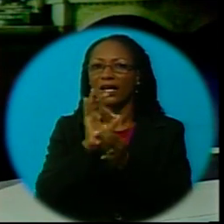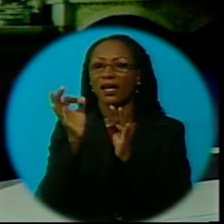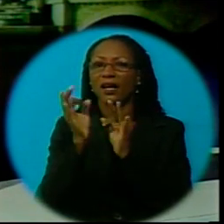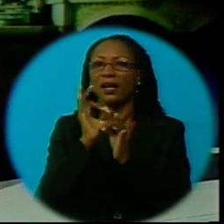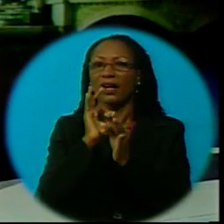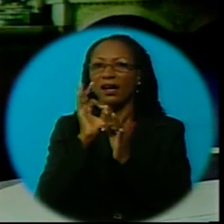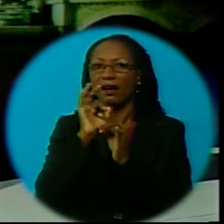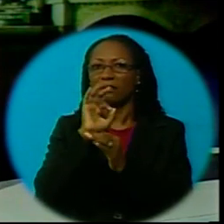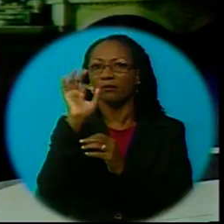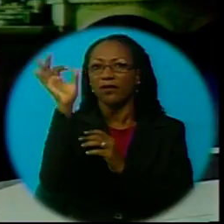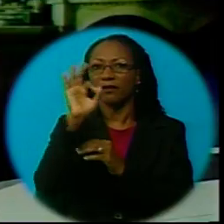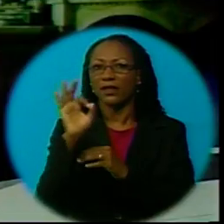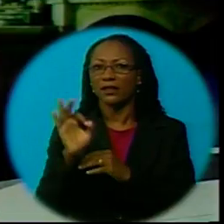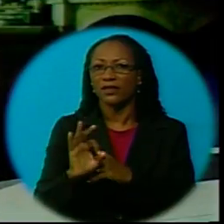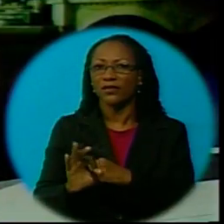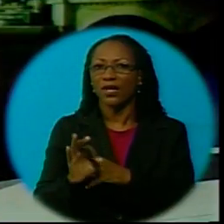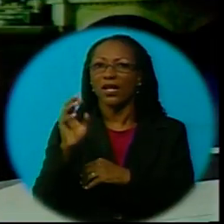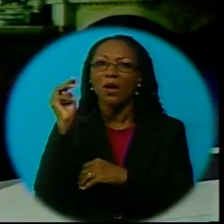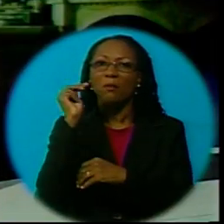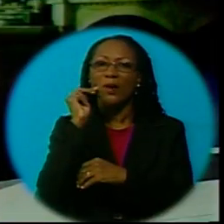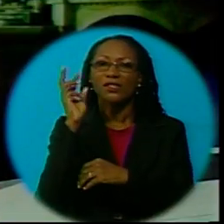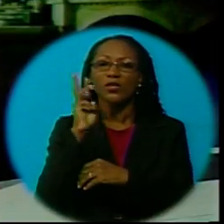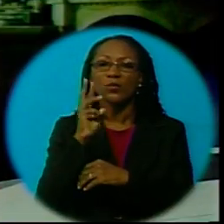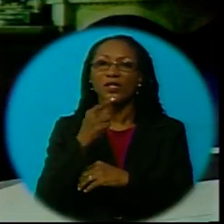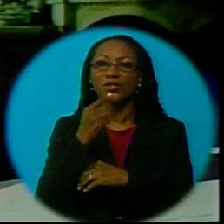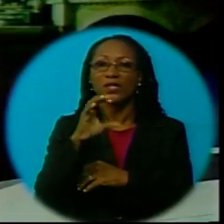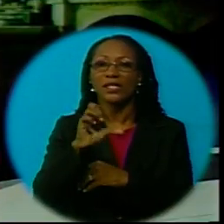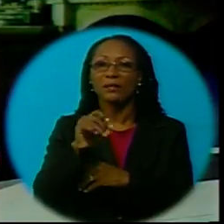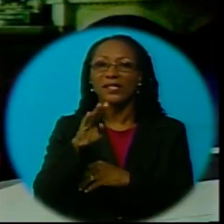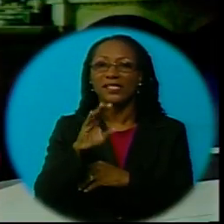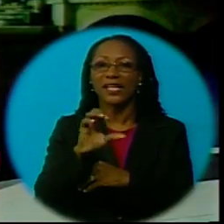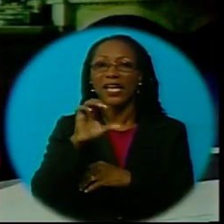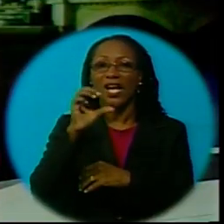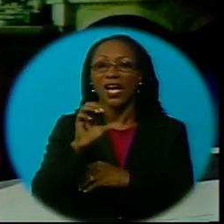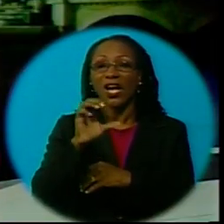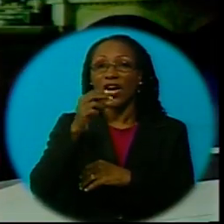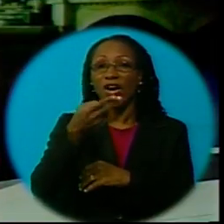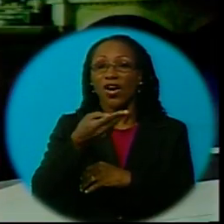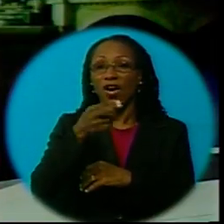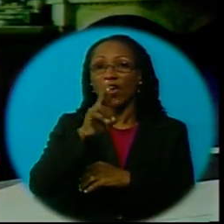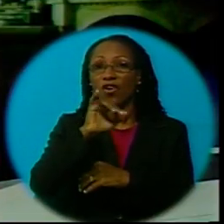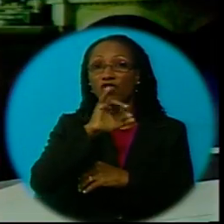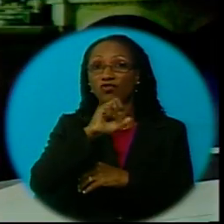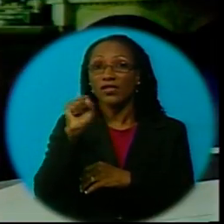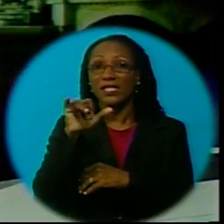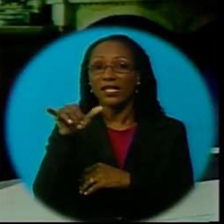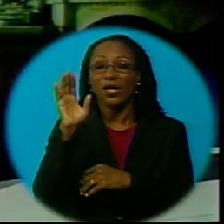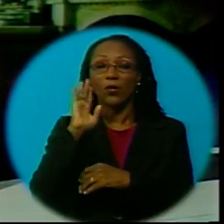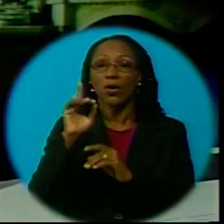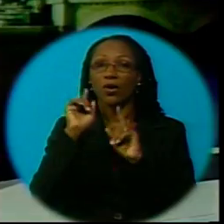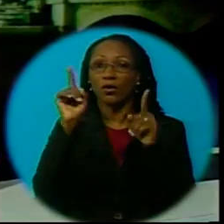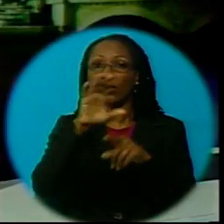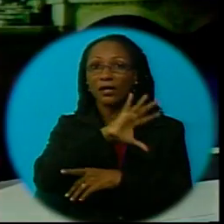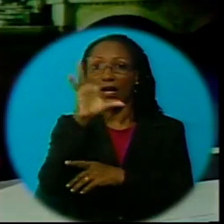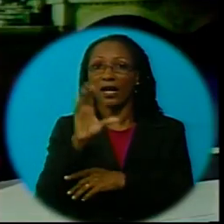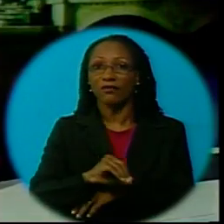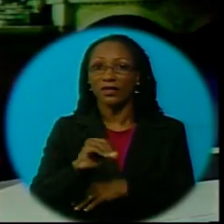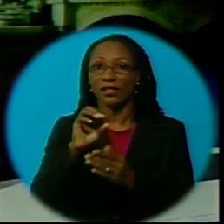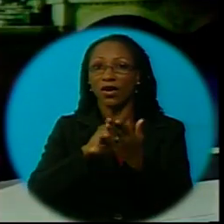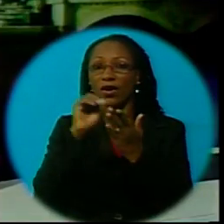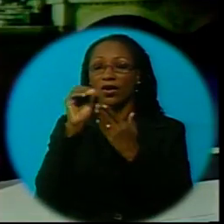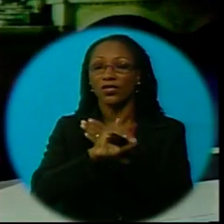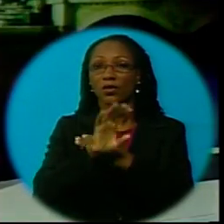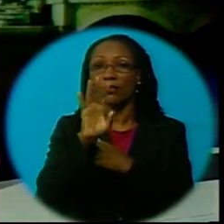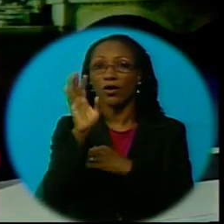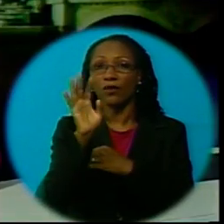and producer Marcia Weeks told CBC the film will premiere at the Zimbabwe International Film Festival between October 4th